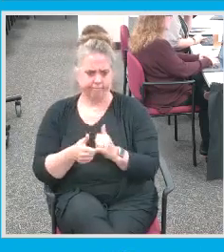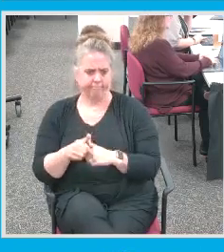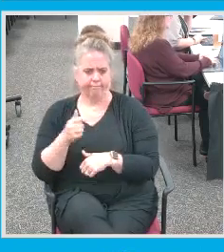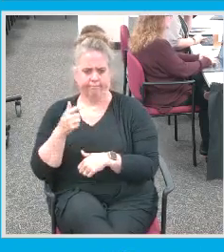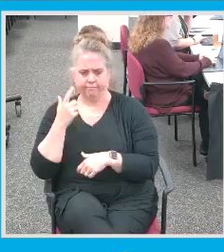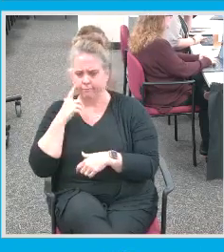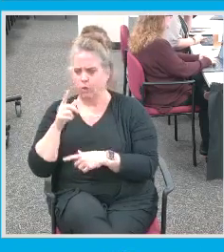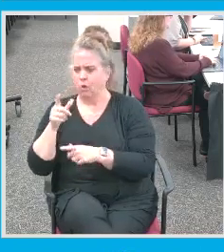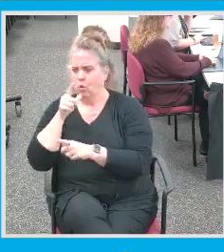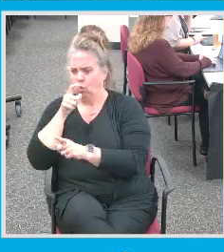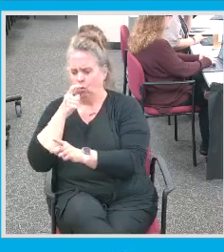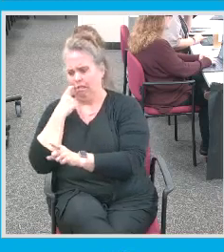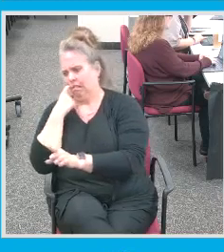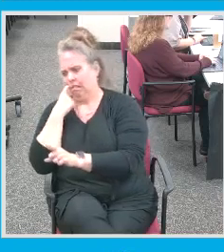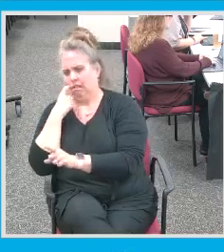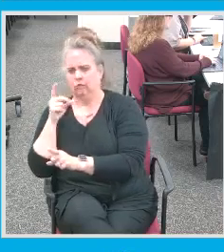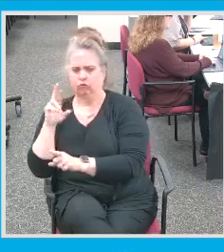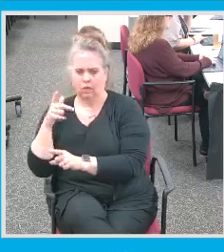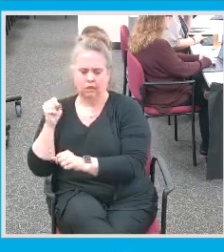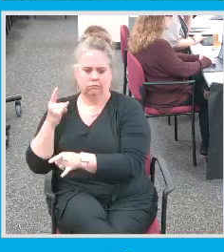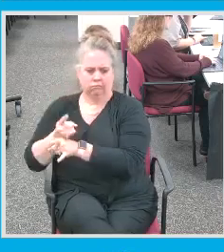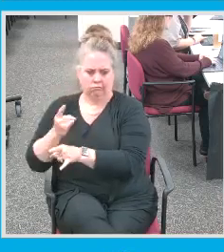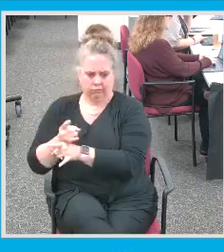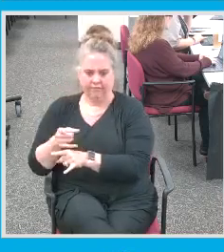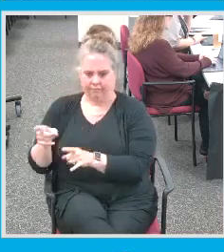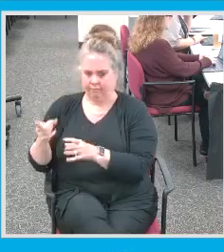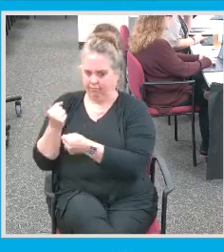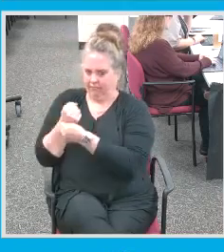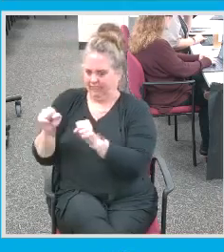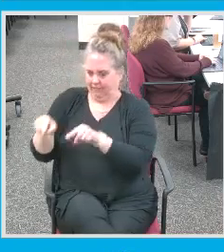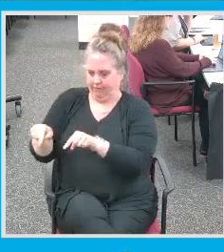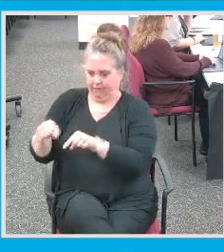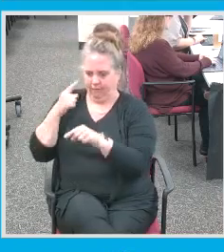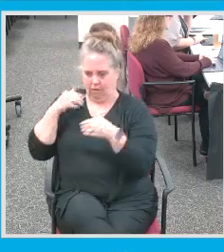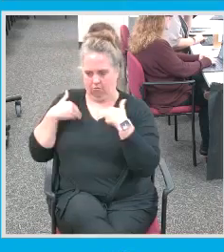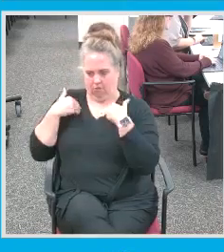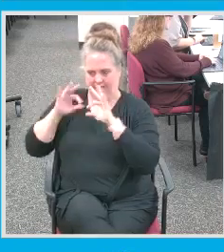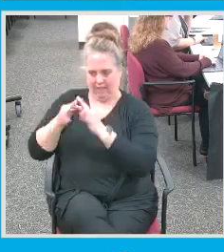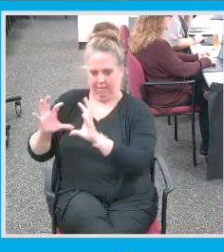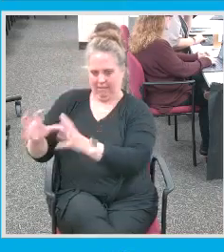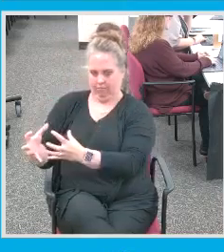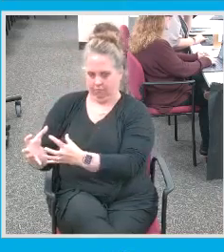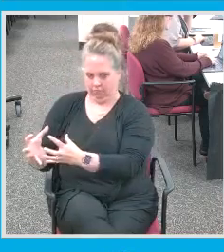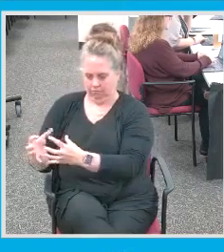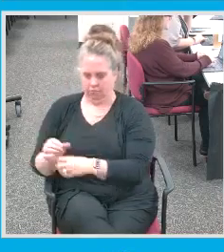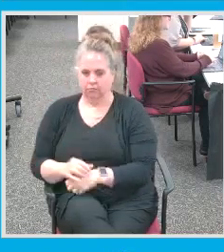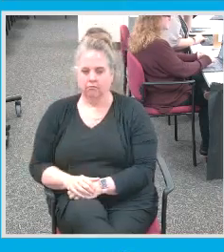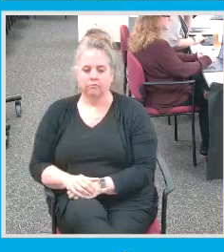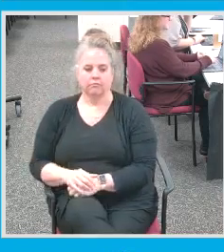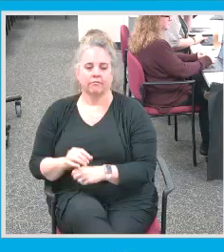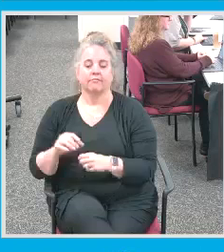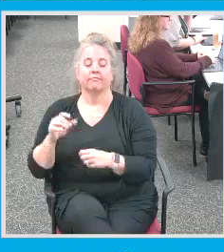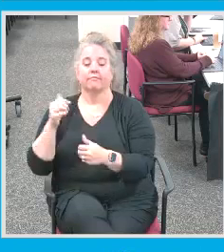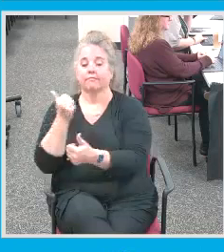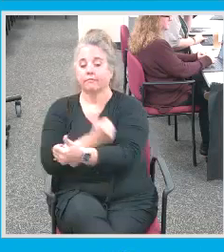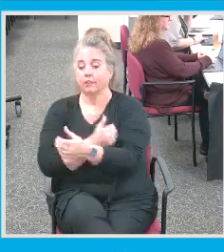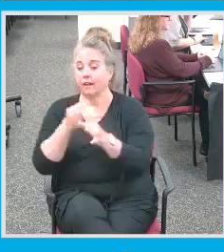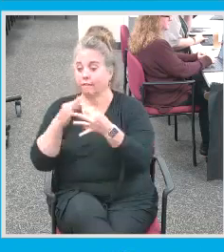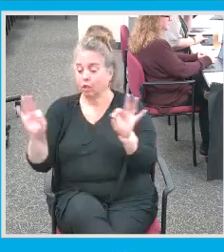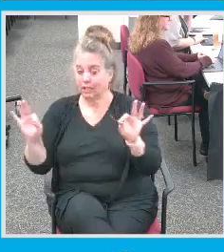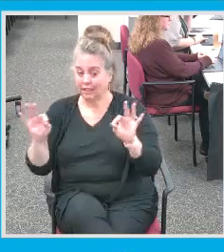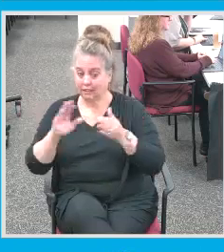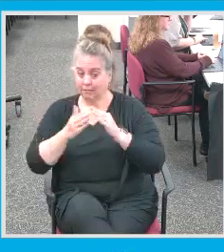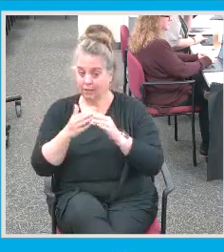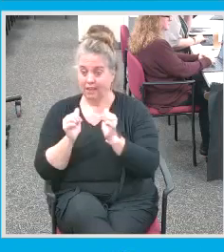and creating, again, a safer community for youth and families. Drug-free communities build upon this foundation by providing funding